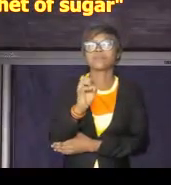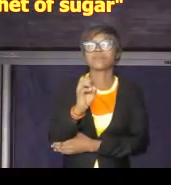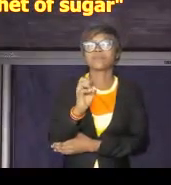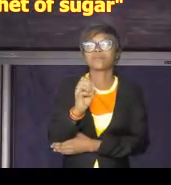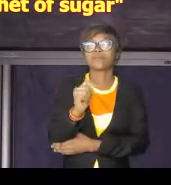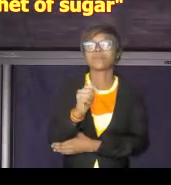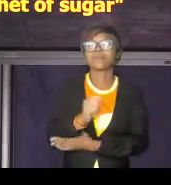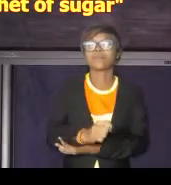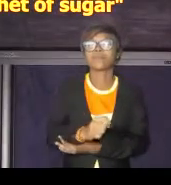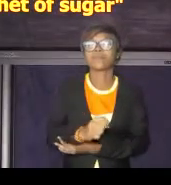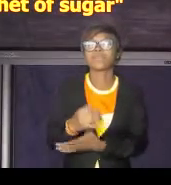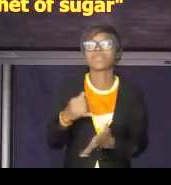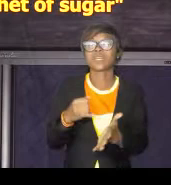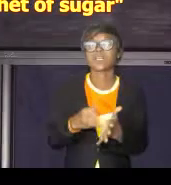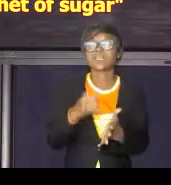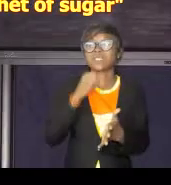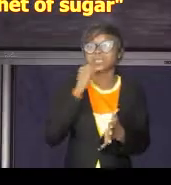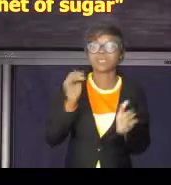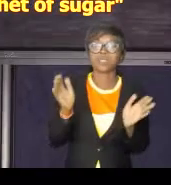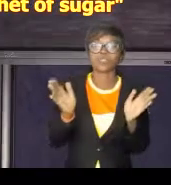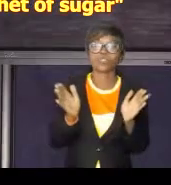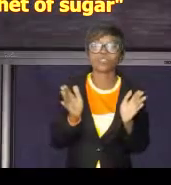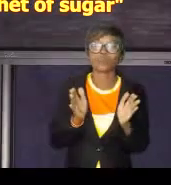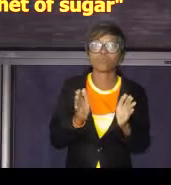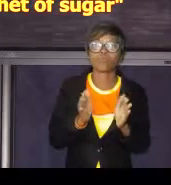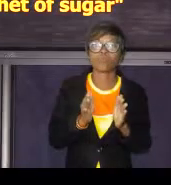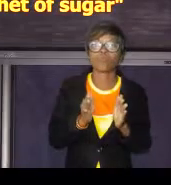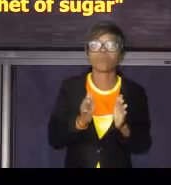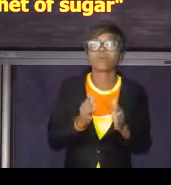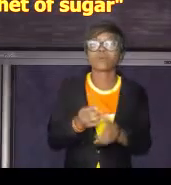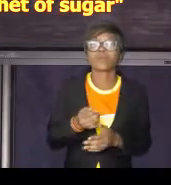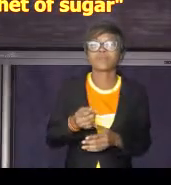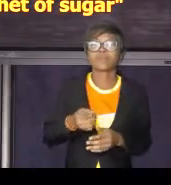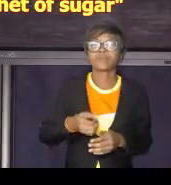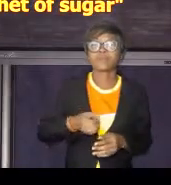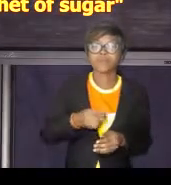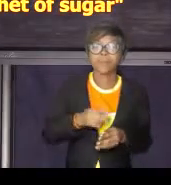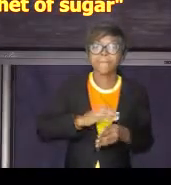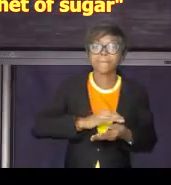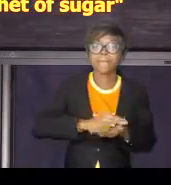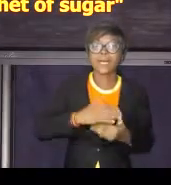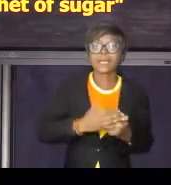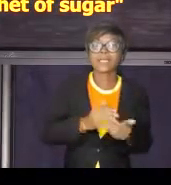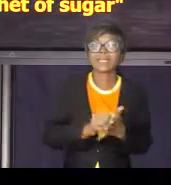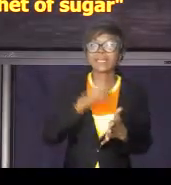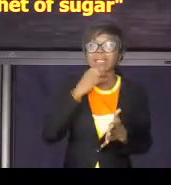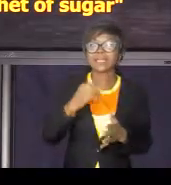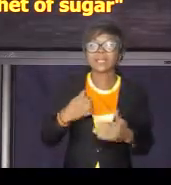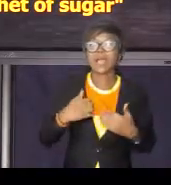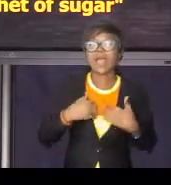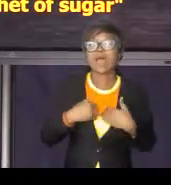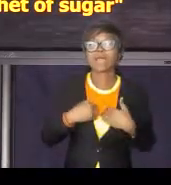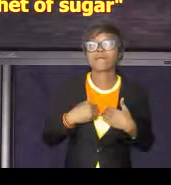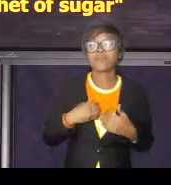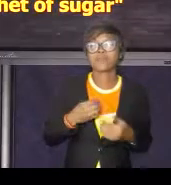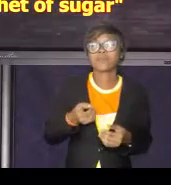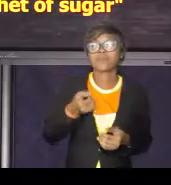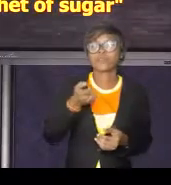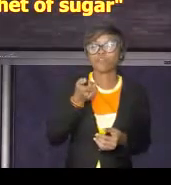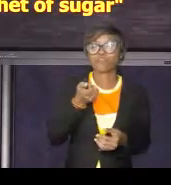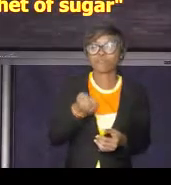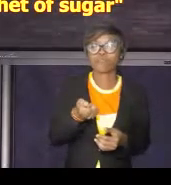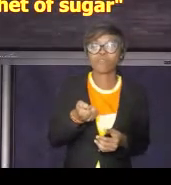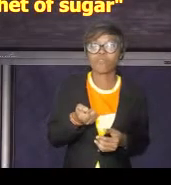Sachet. Yes. It is a small sealed bag or packet containing a small quantity